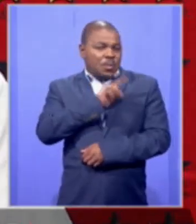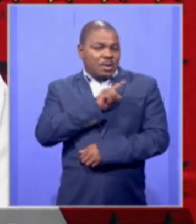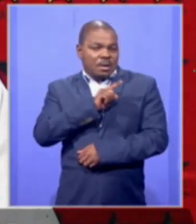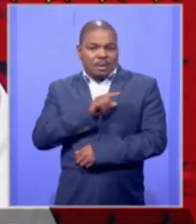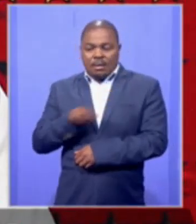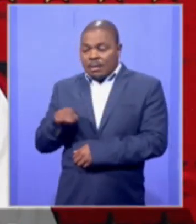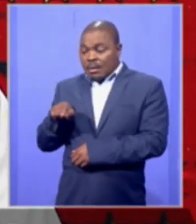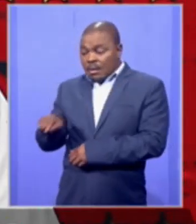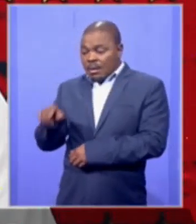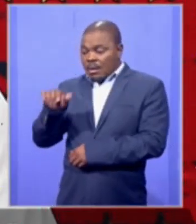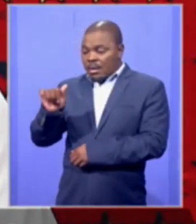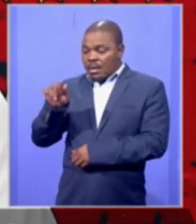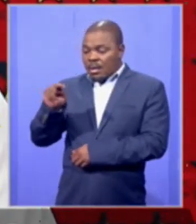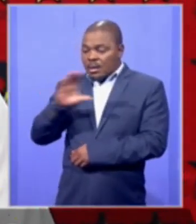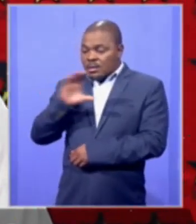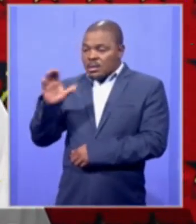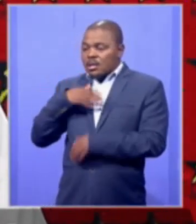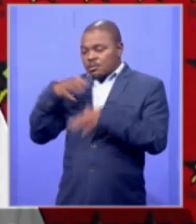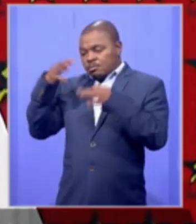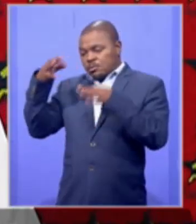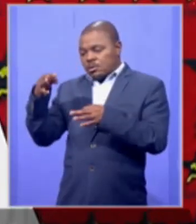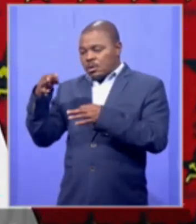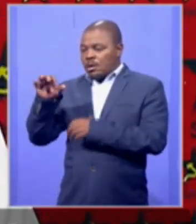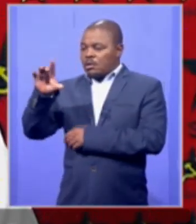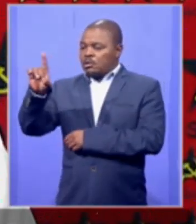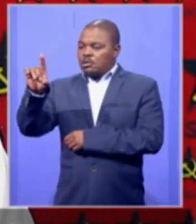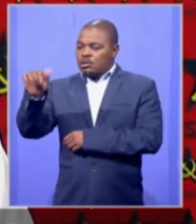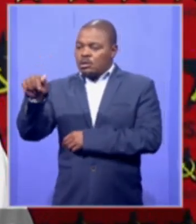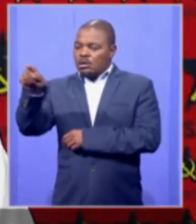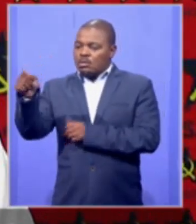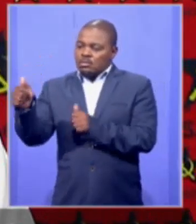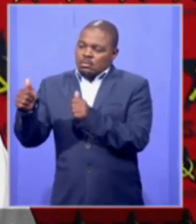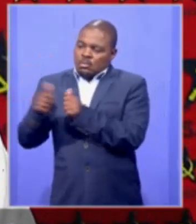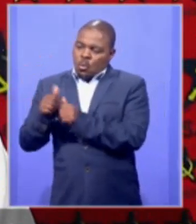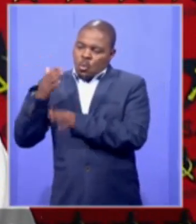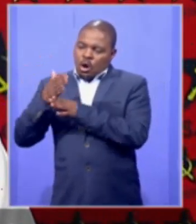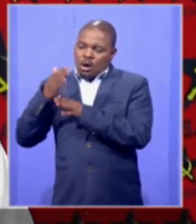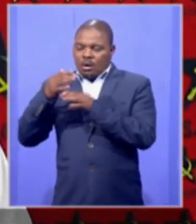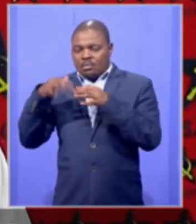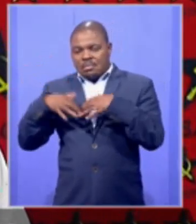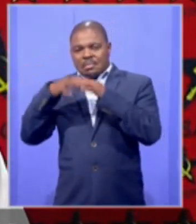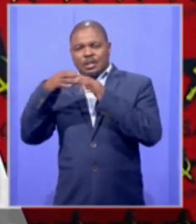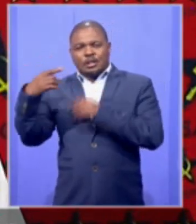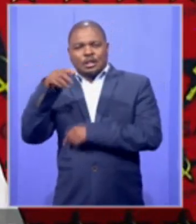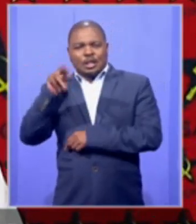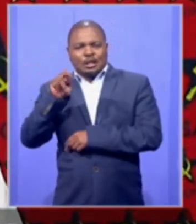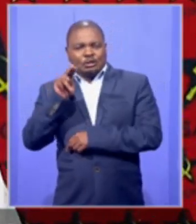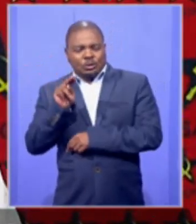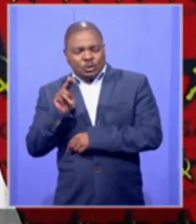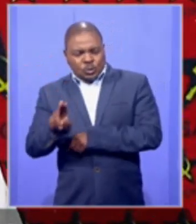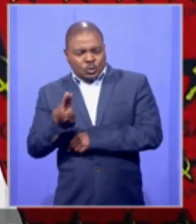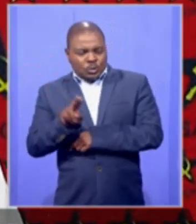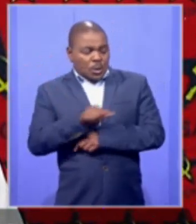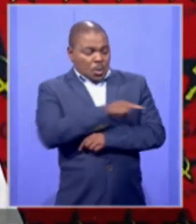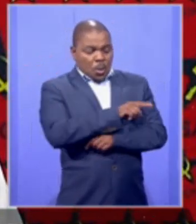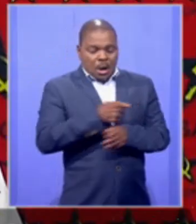ANC ga ya ba rerisa jaaka ne tsa tshwetso ya go dirisana le yone mokgatlho wa Democratic Alliance under the GNU ba re ga jana go